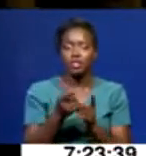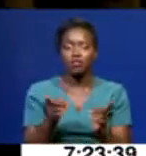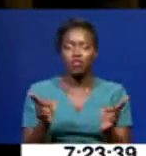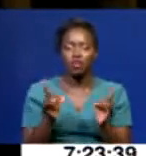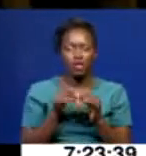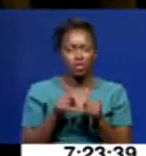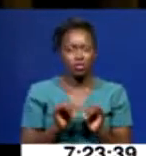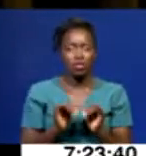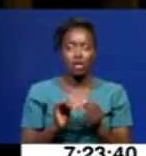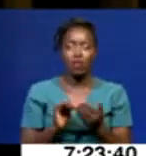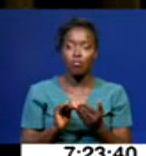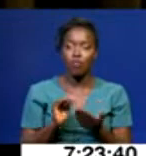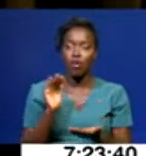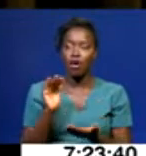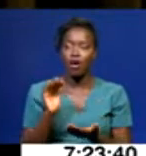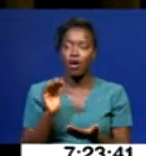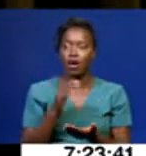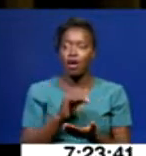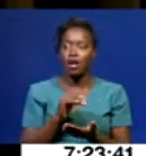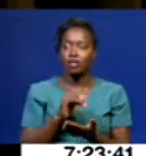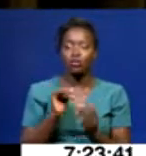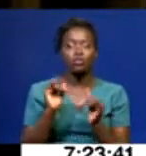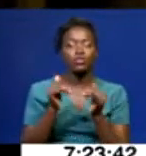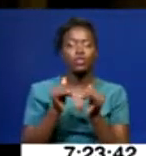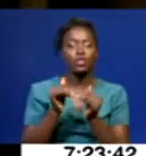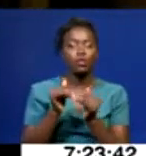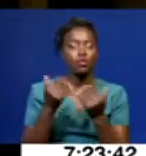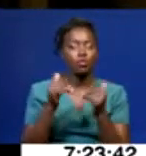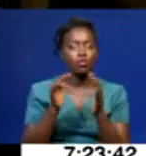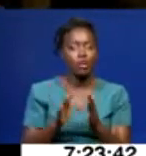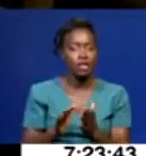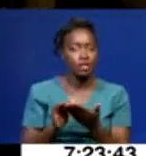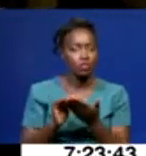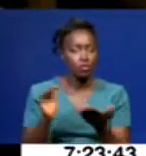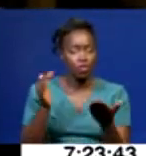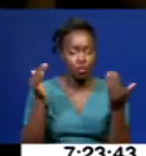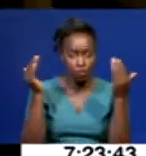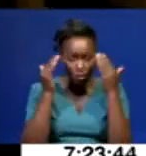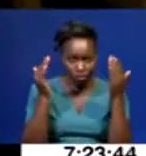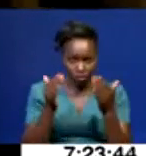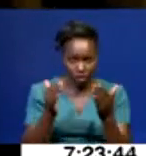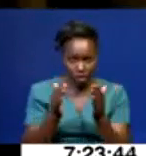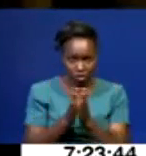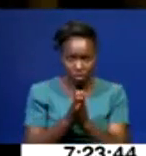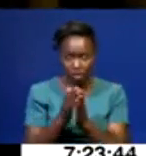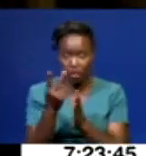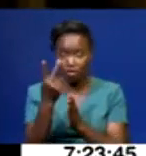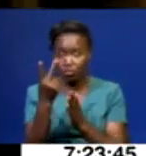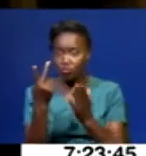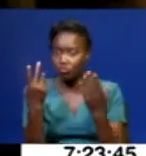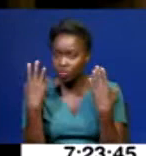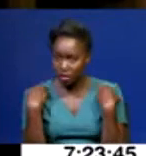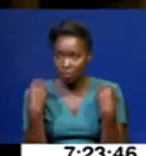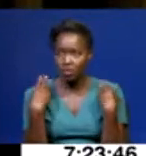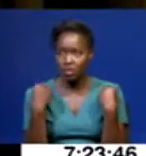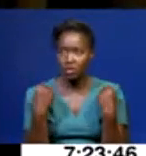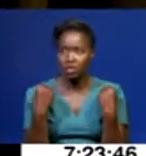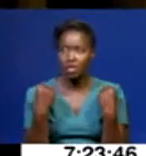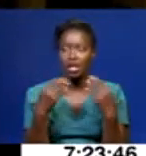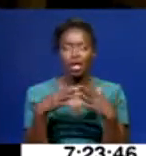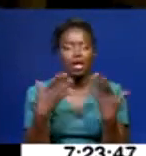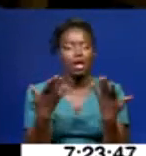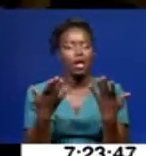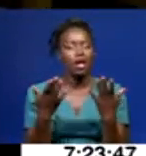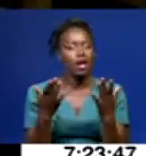try more and also new players more. So now we will focus on the rest of the two games. How much it